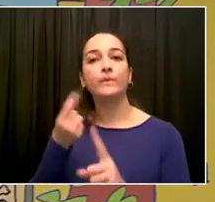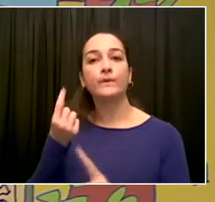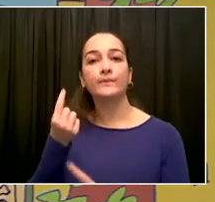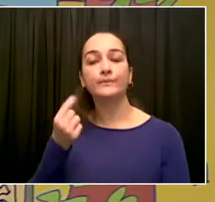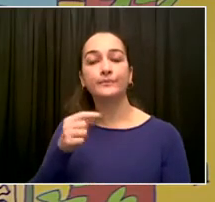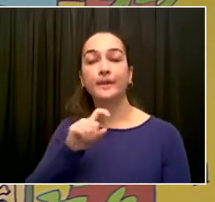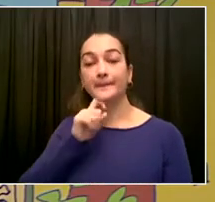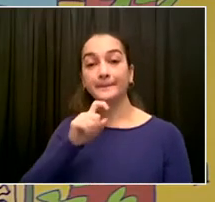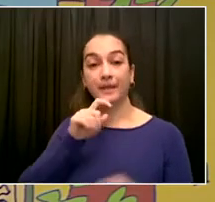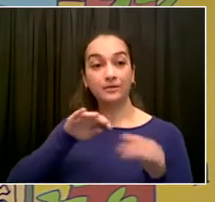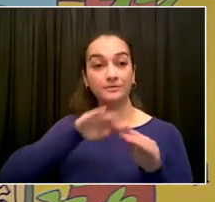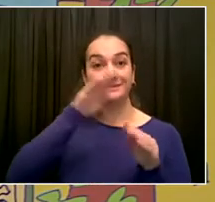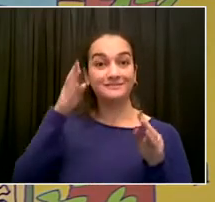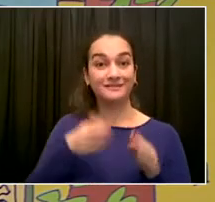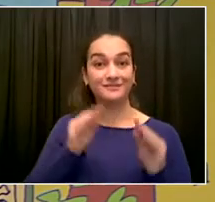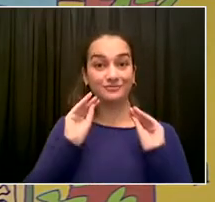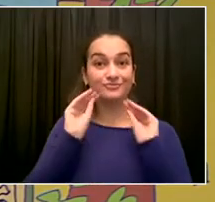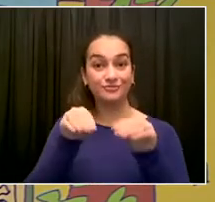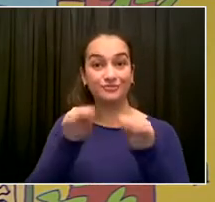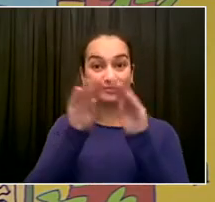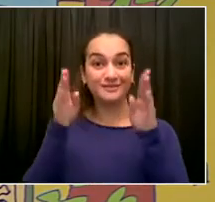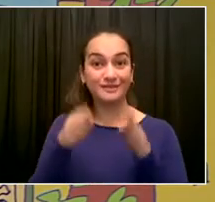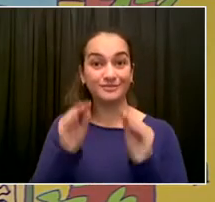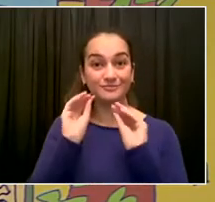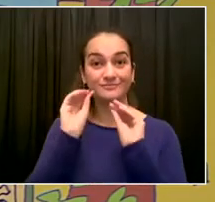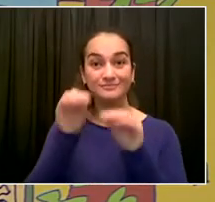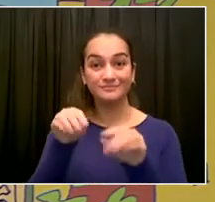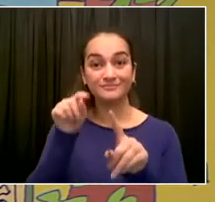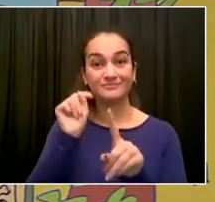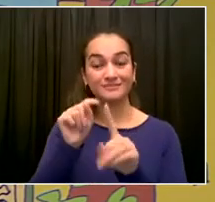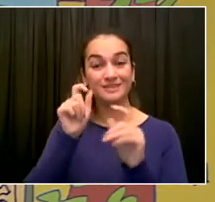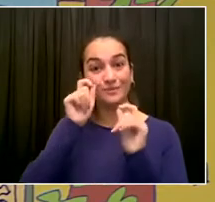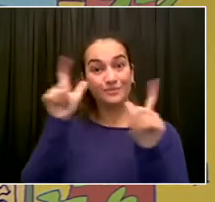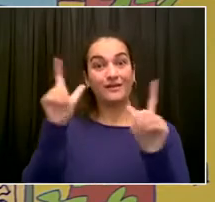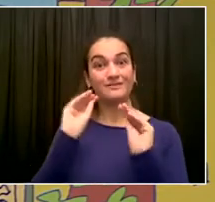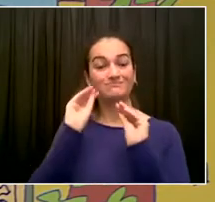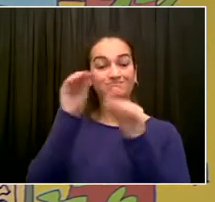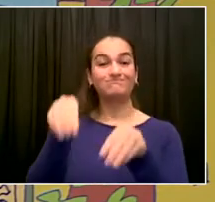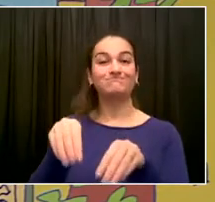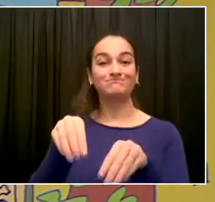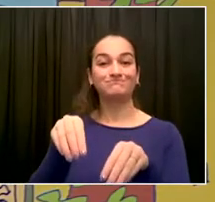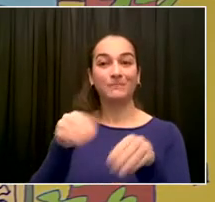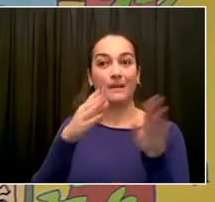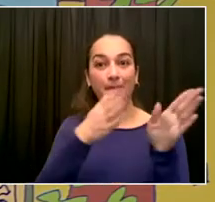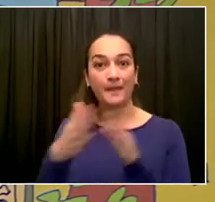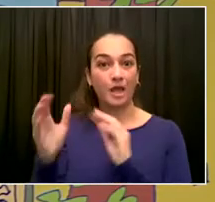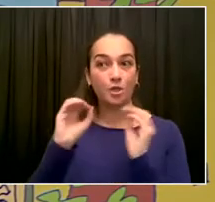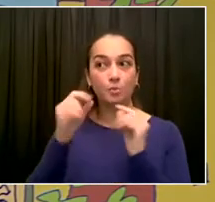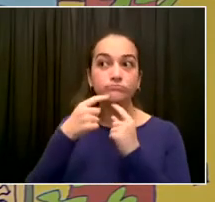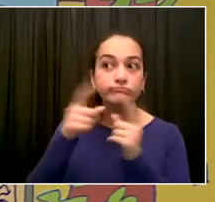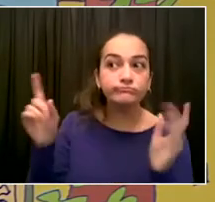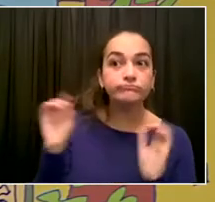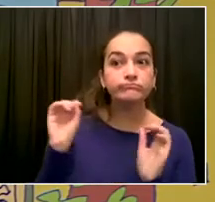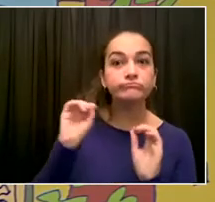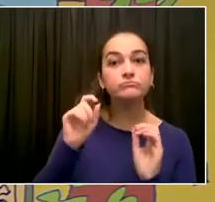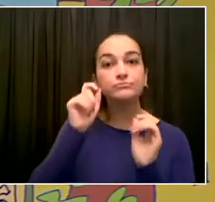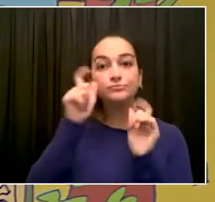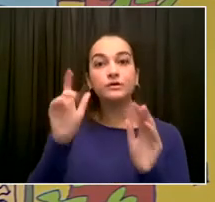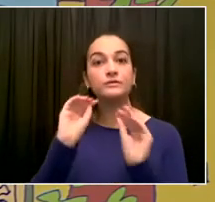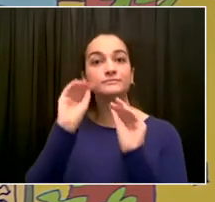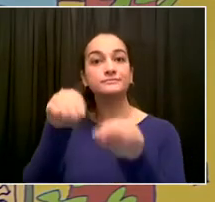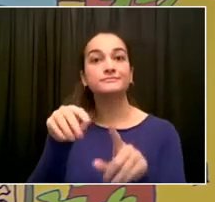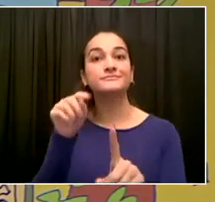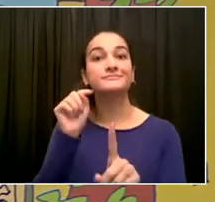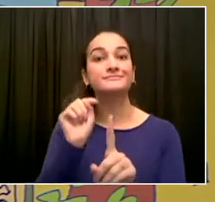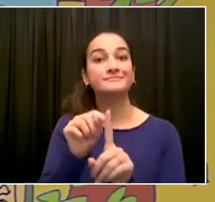experience is it goes in and is continued for the very purpose of creating accountability. I think random scanning